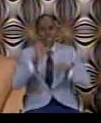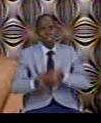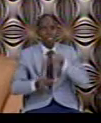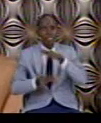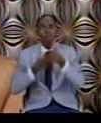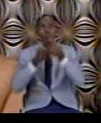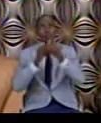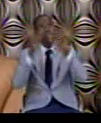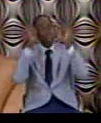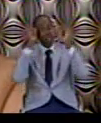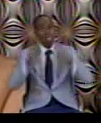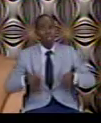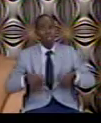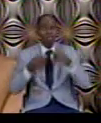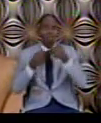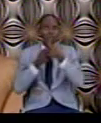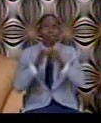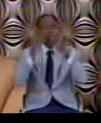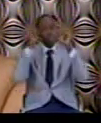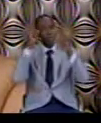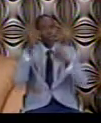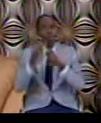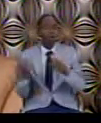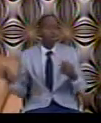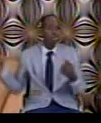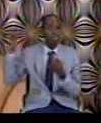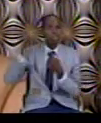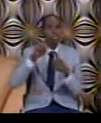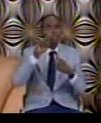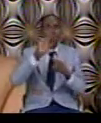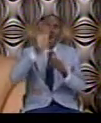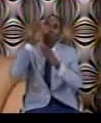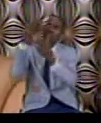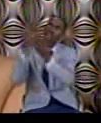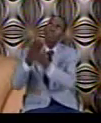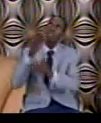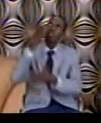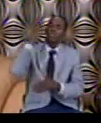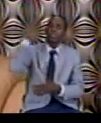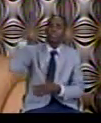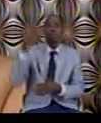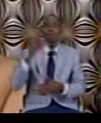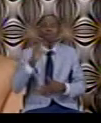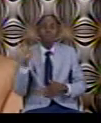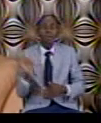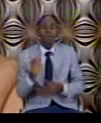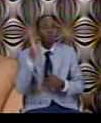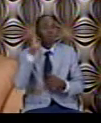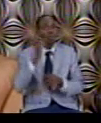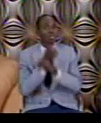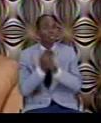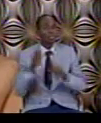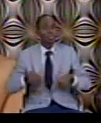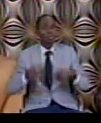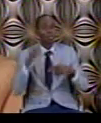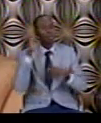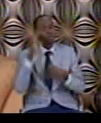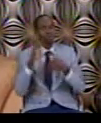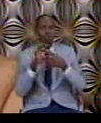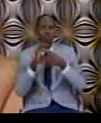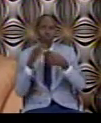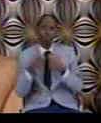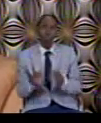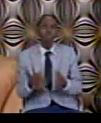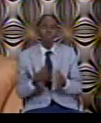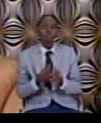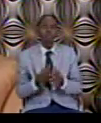And you are following his word until you get to heaven. For whosoever will save his life shall lose it. Whosoever will protect